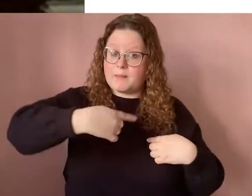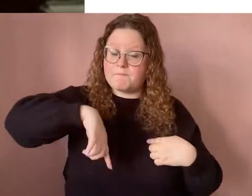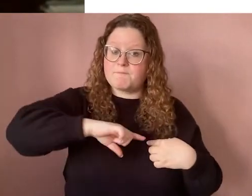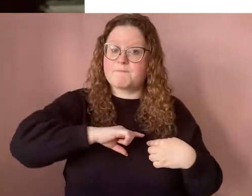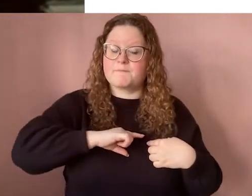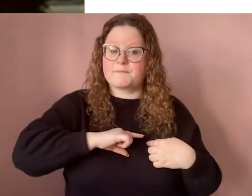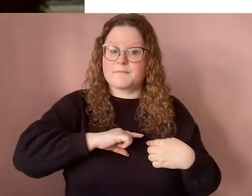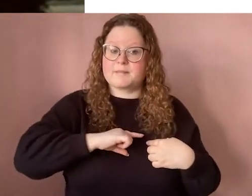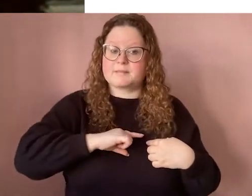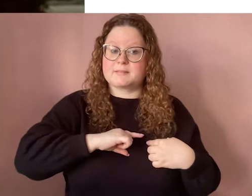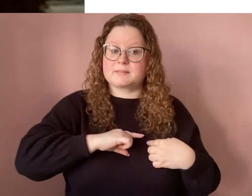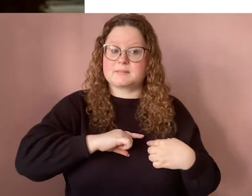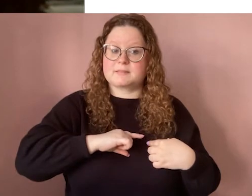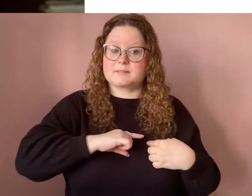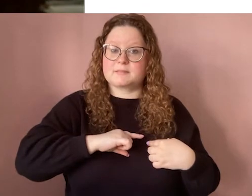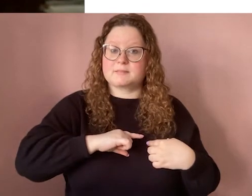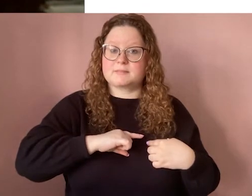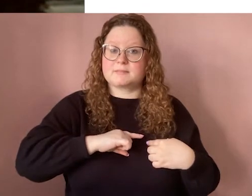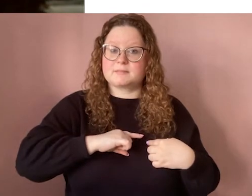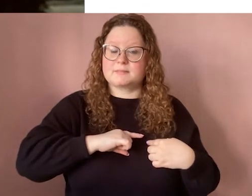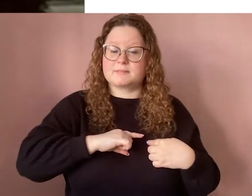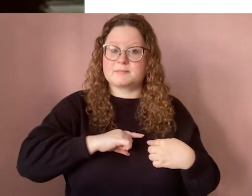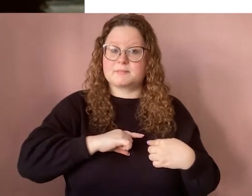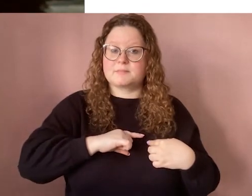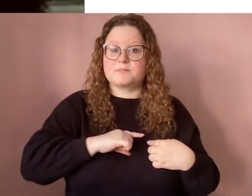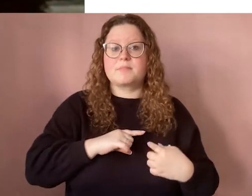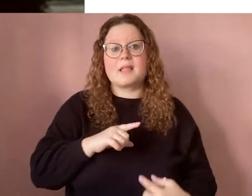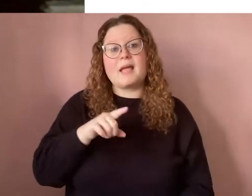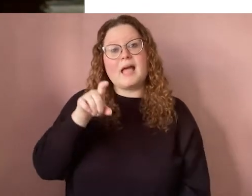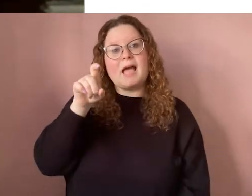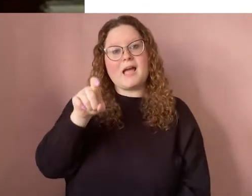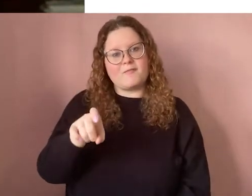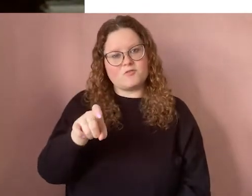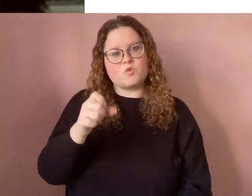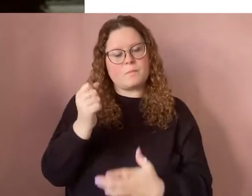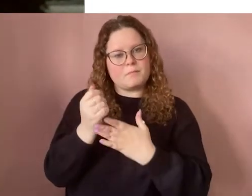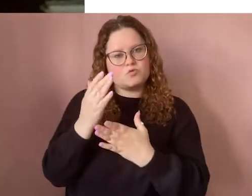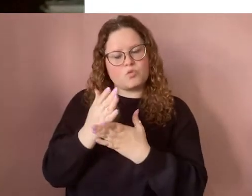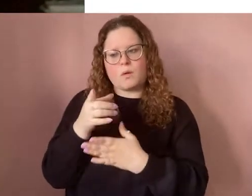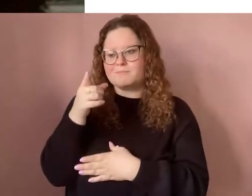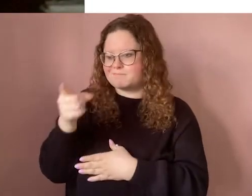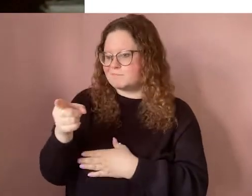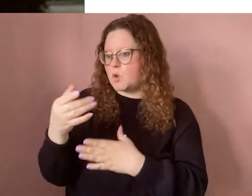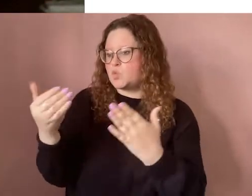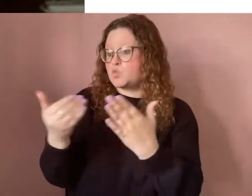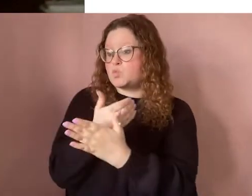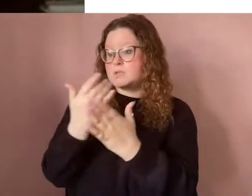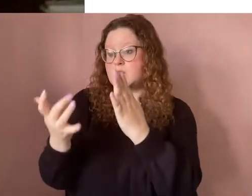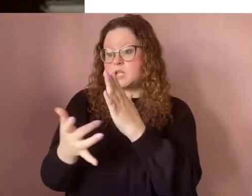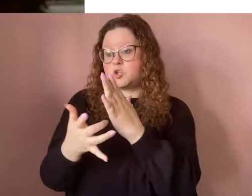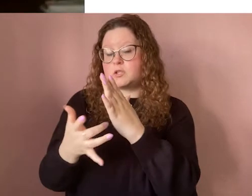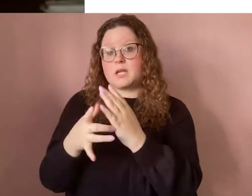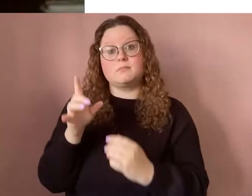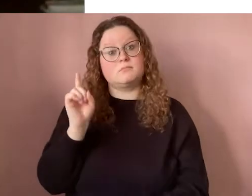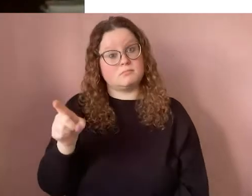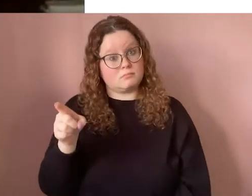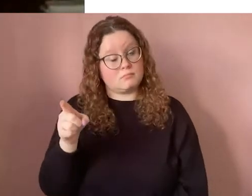societal, to making sure that this new technology, and this is a different kind of new